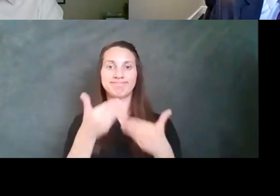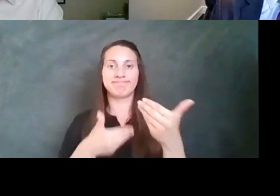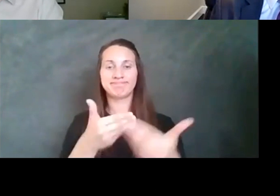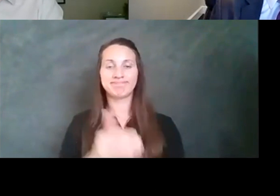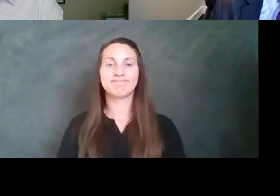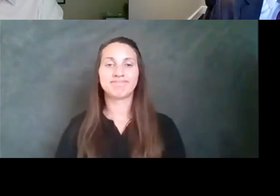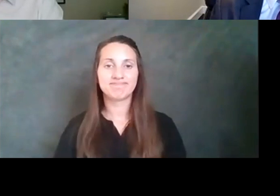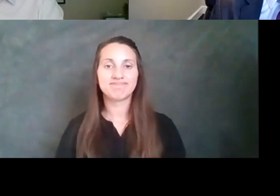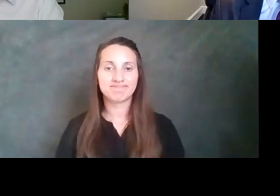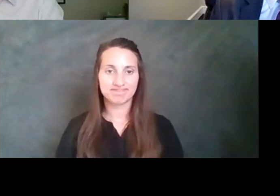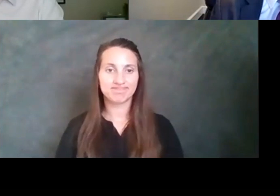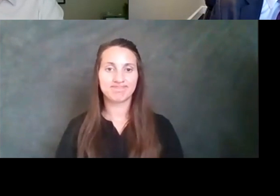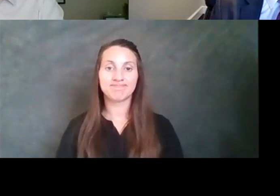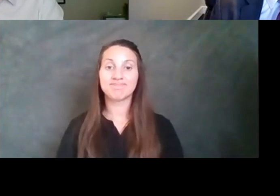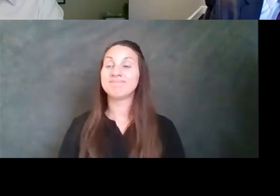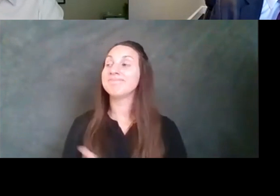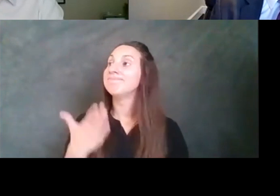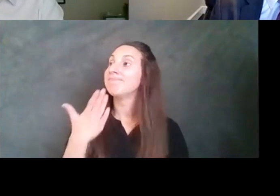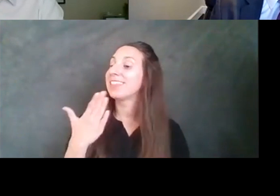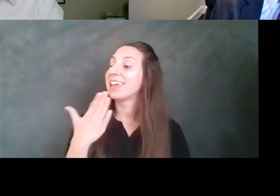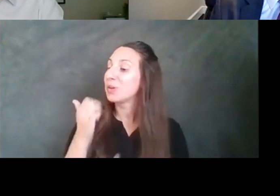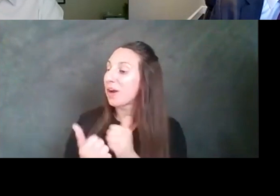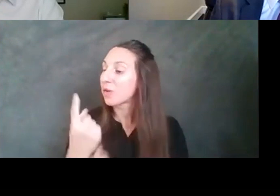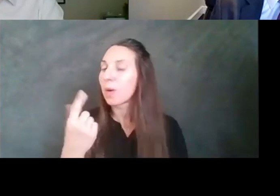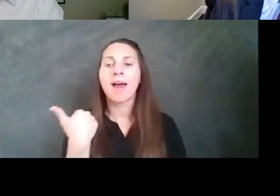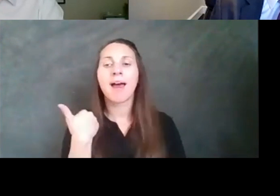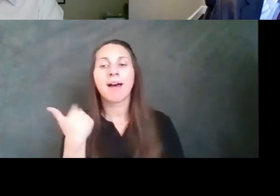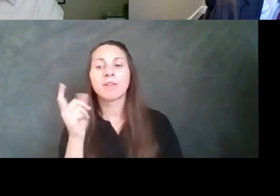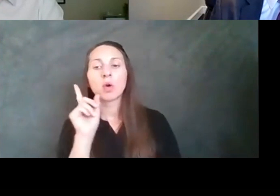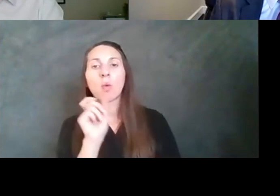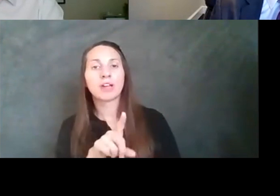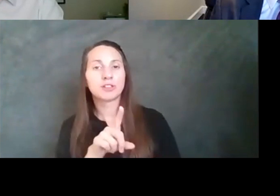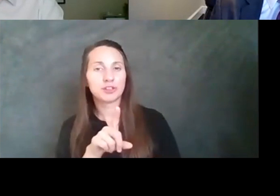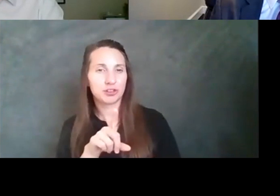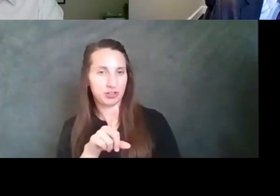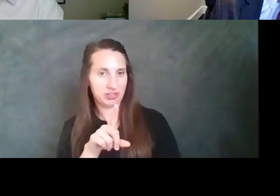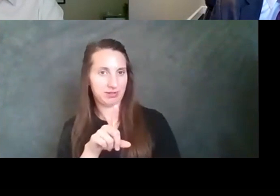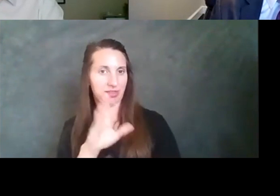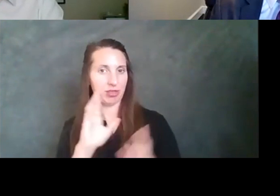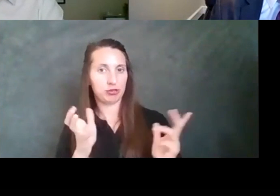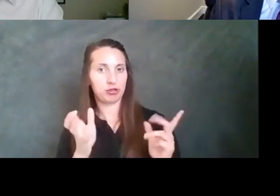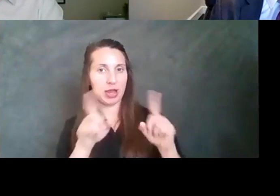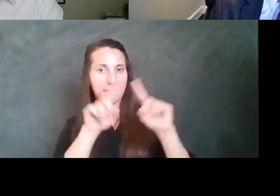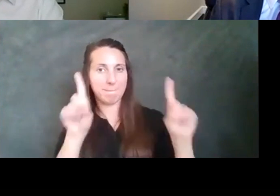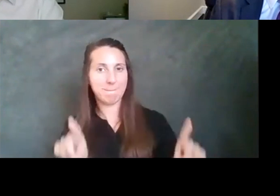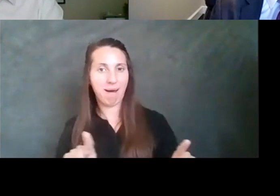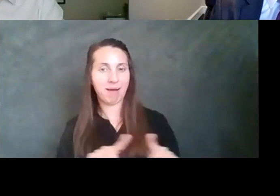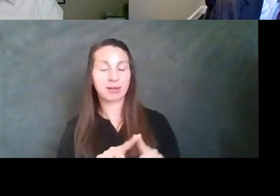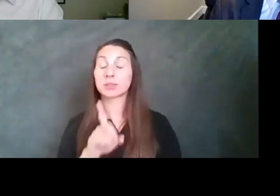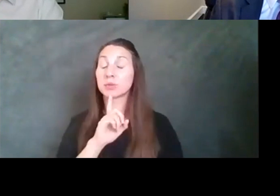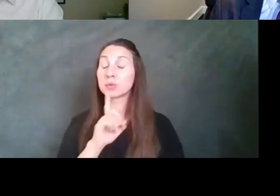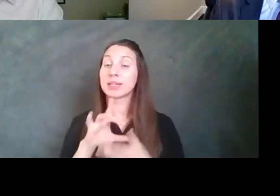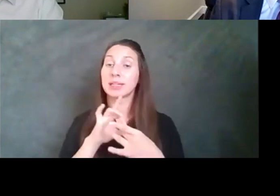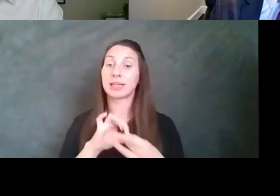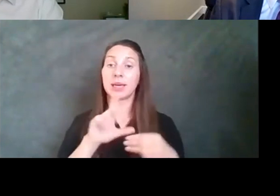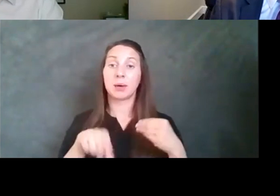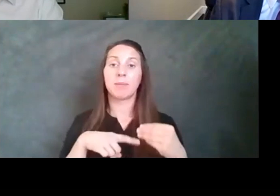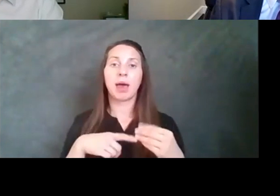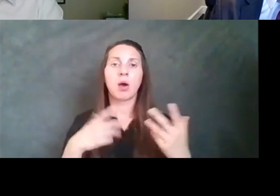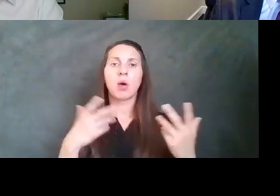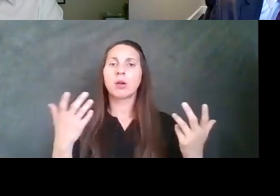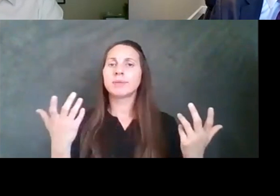And so thank you, everyone. There is a question in the chat box that is really about what